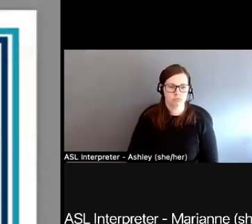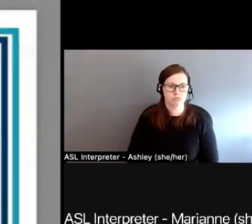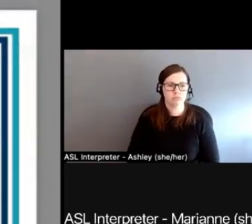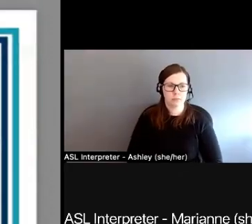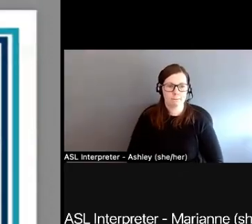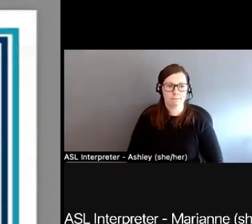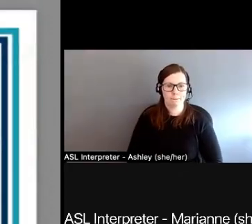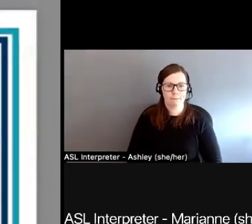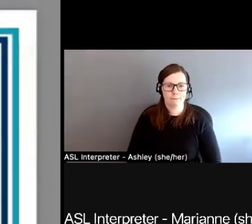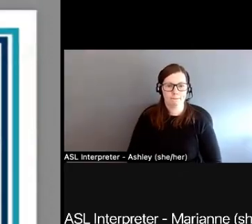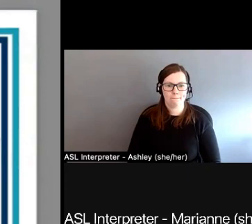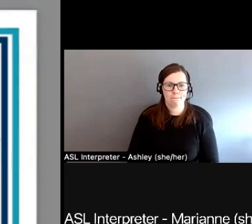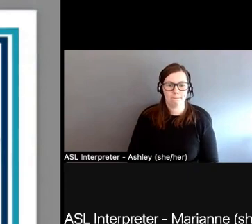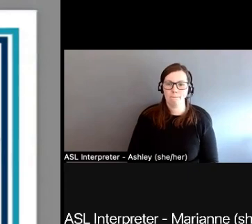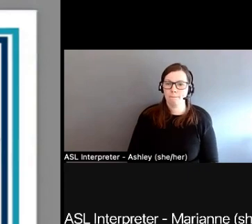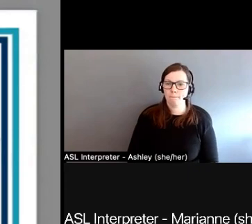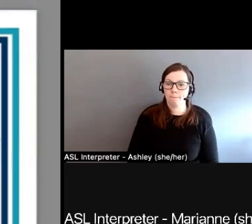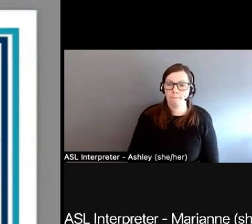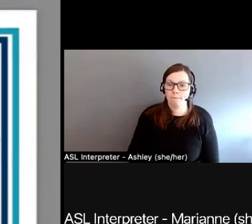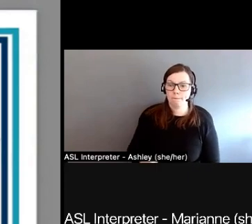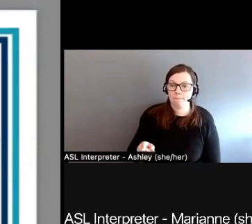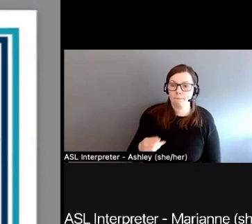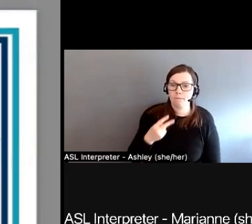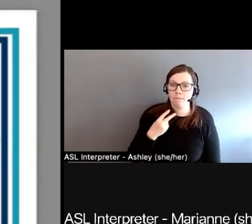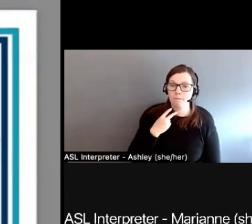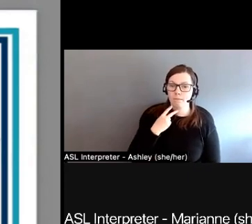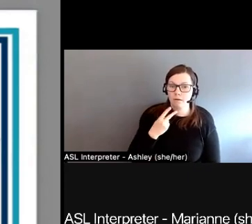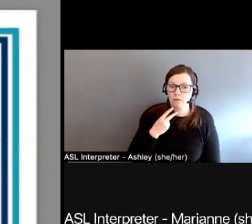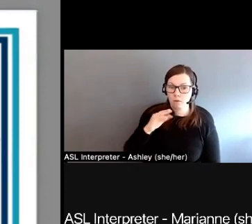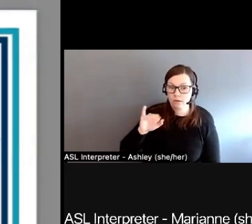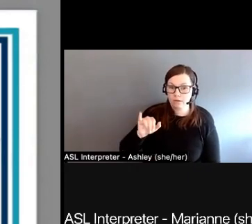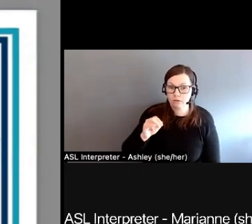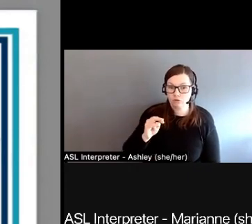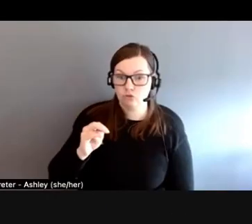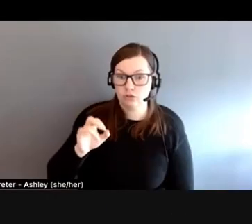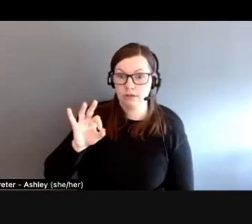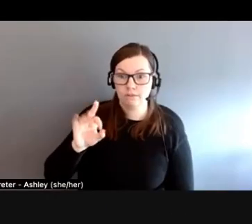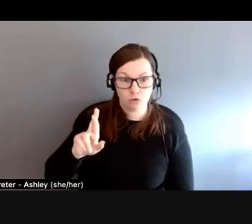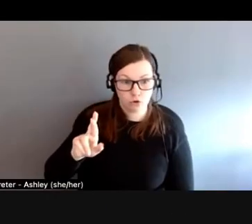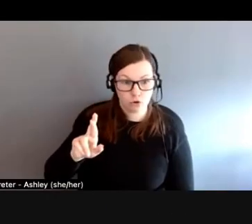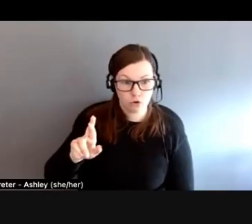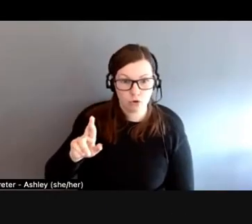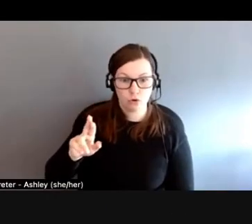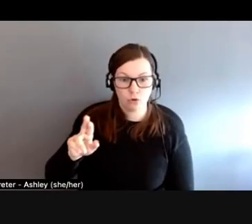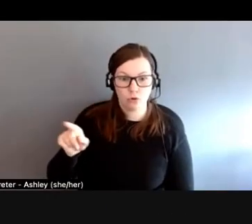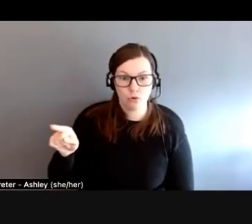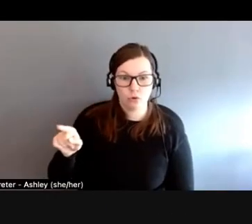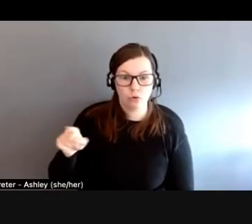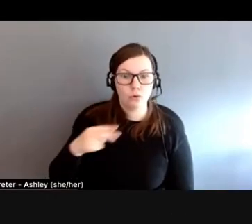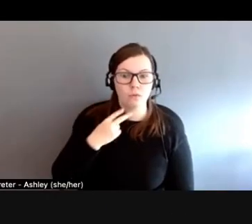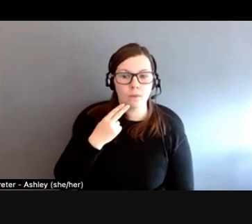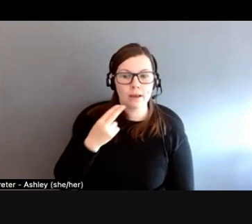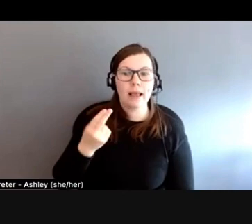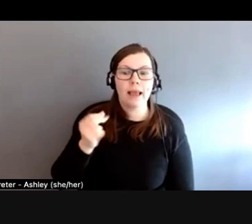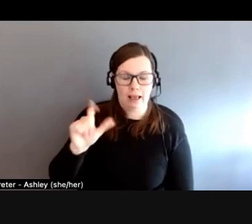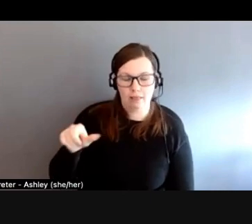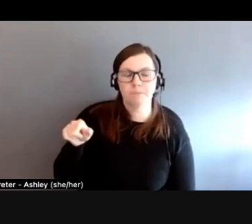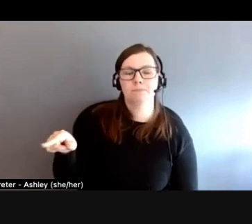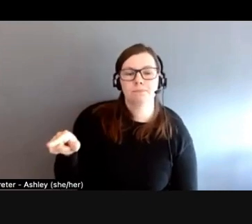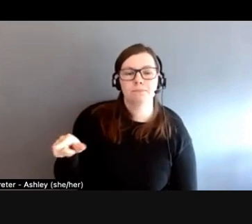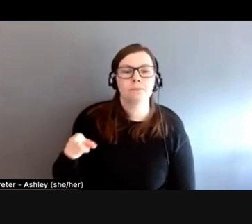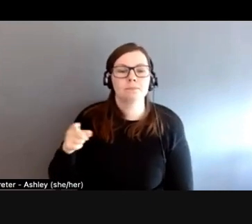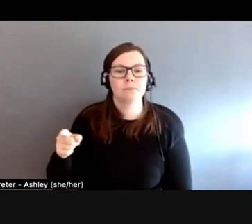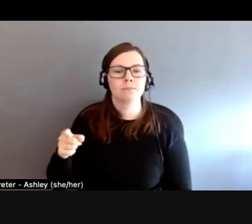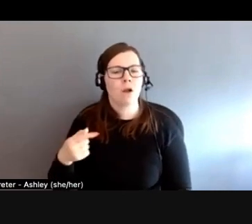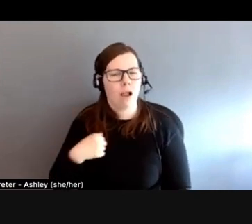think our slide. Would you like to share with us? Yeah, I think our slide is in there. It's in the. Oh, maybe not.